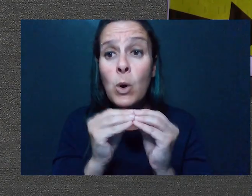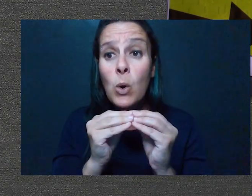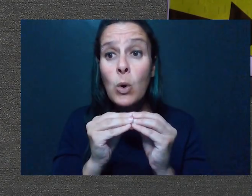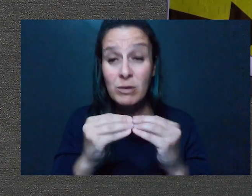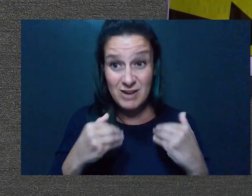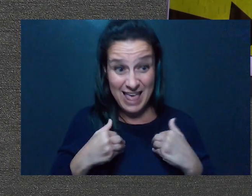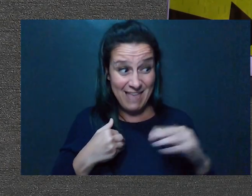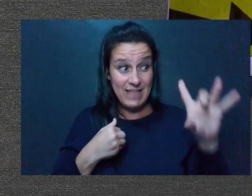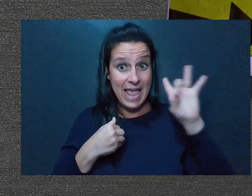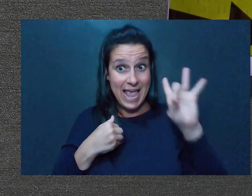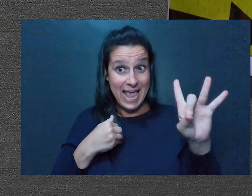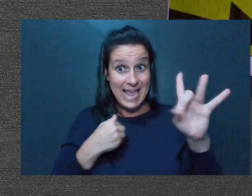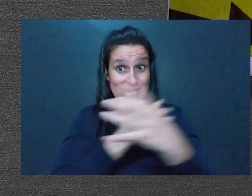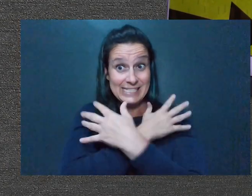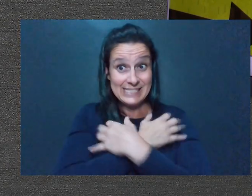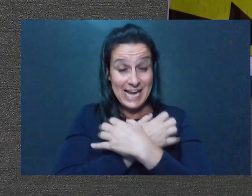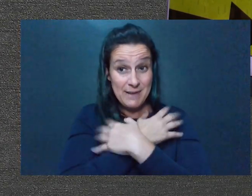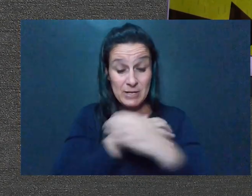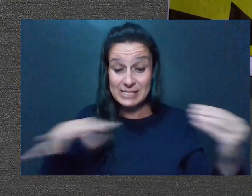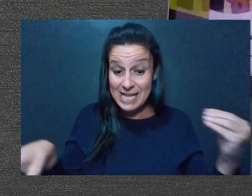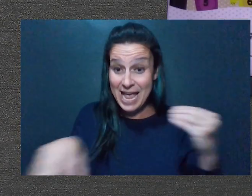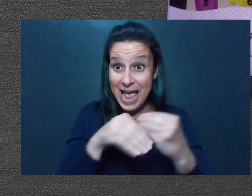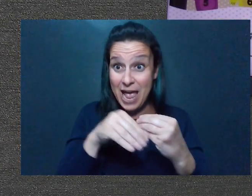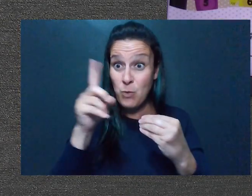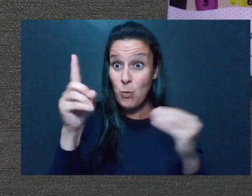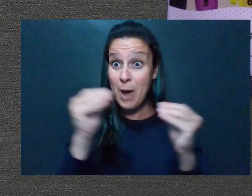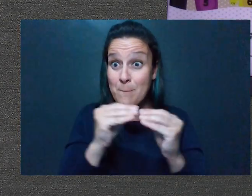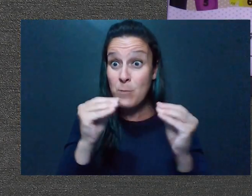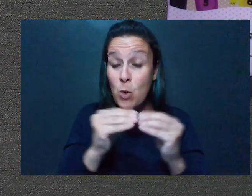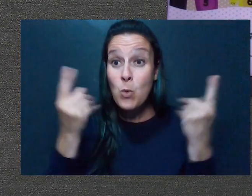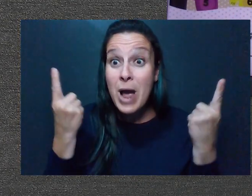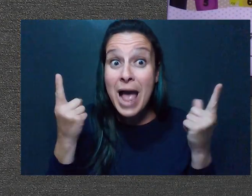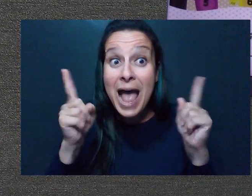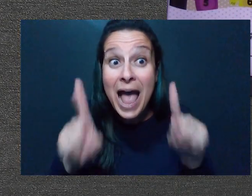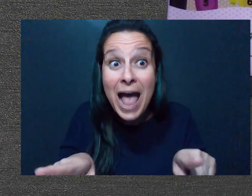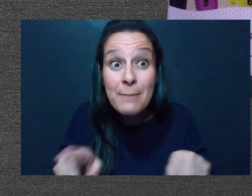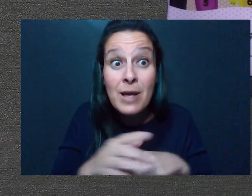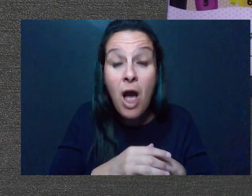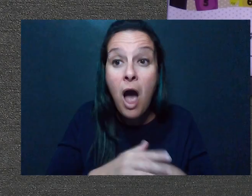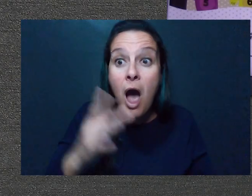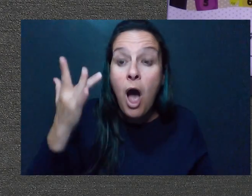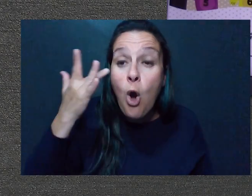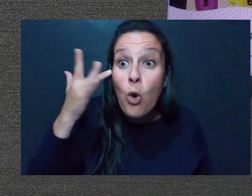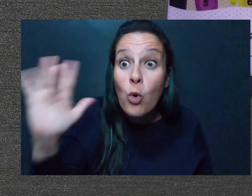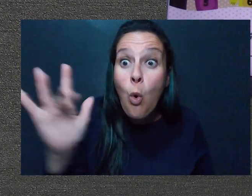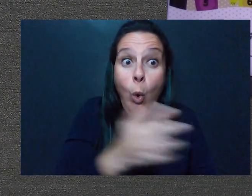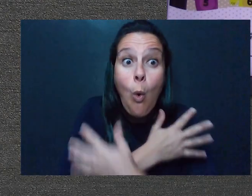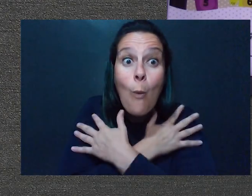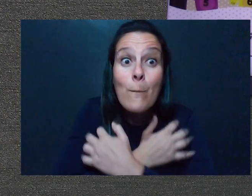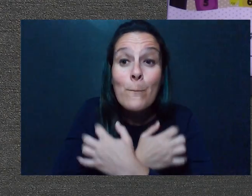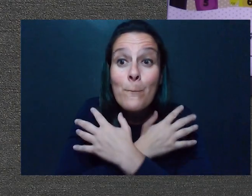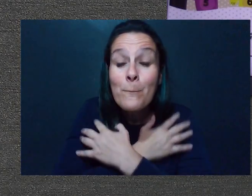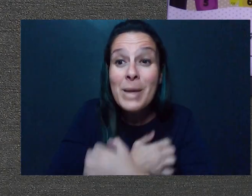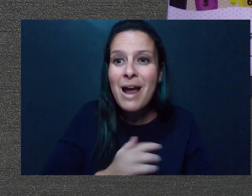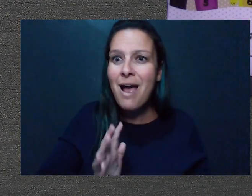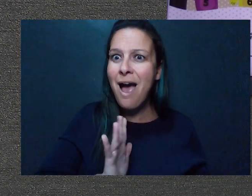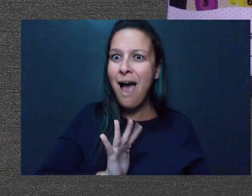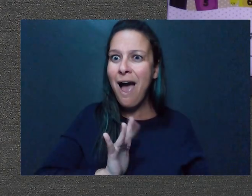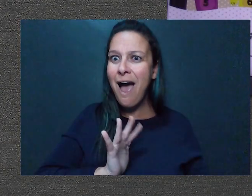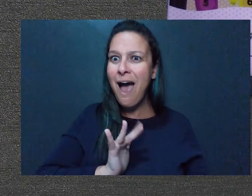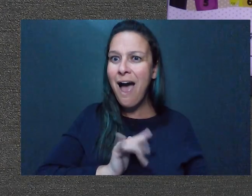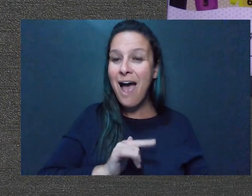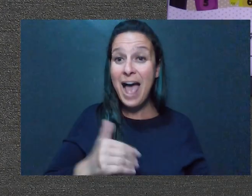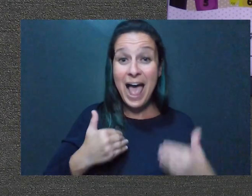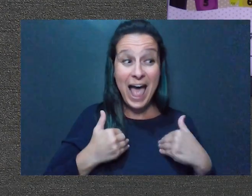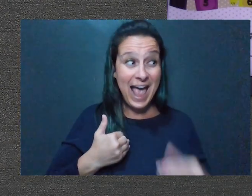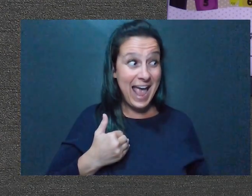have 8 teddy bears and you add 1 more, what happens? A gold bear. That's so fine. I had